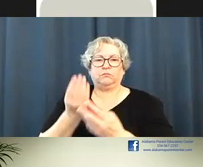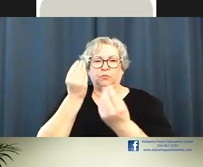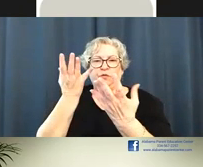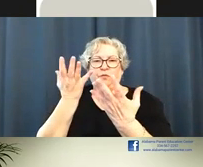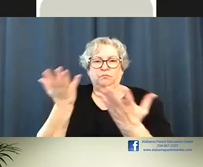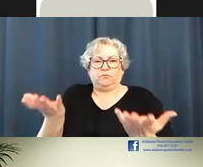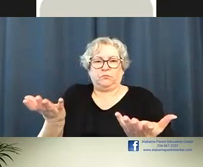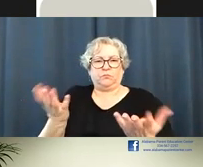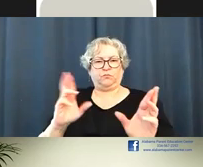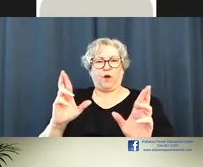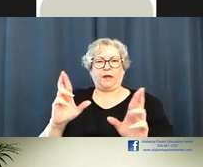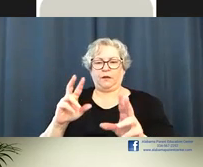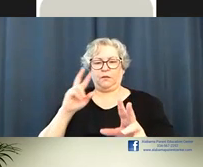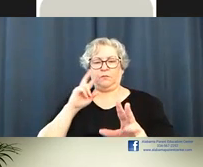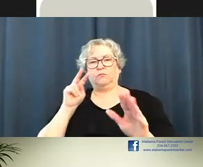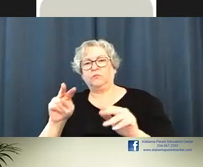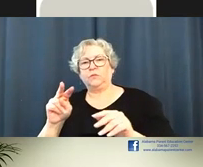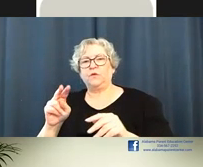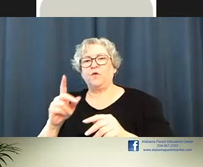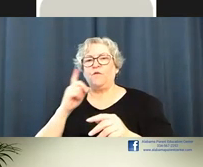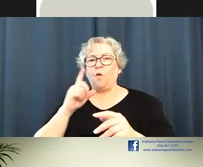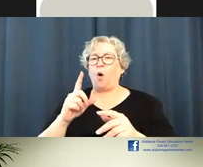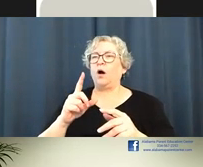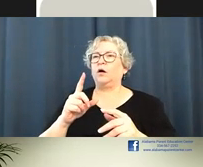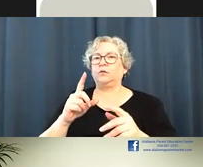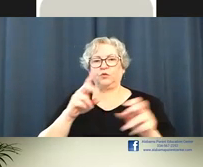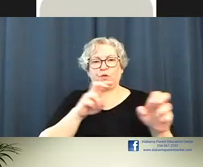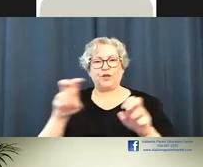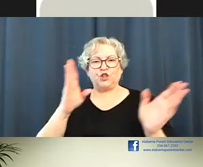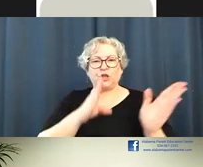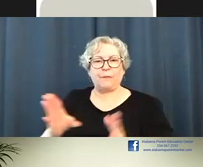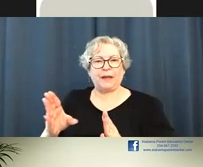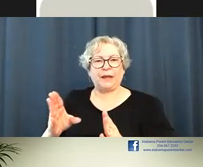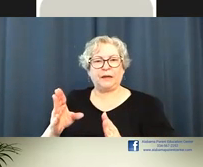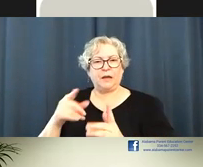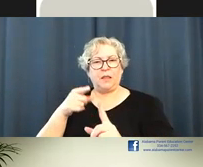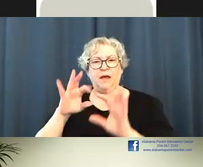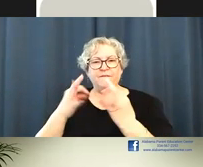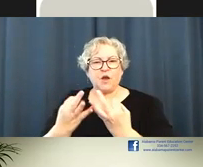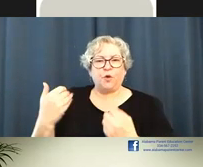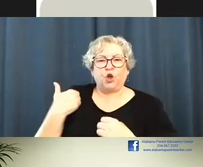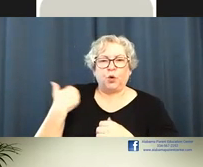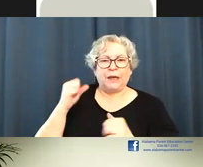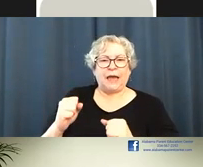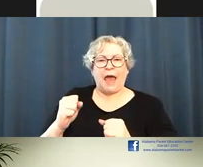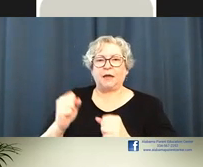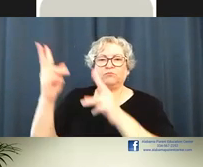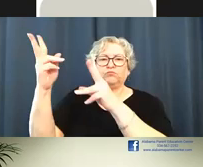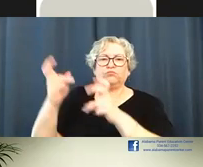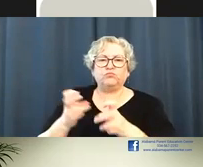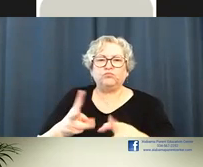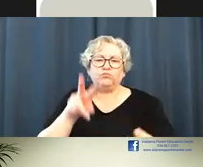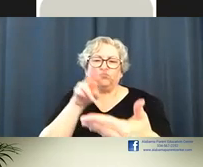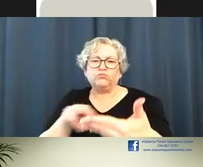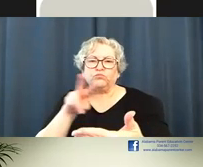really enable and look toward transition planning that a family, a youth could pull down, could